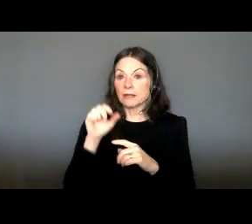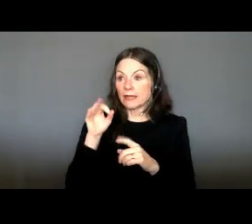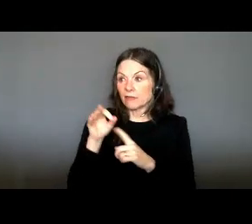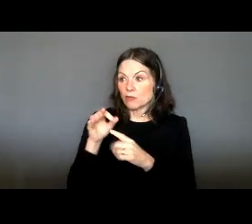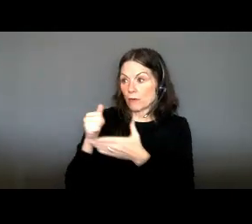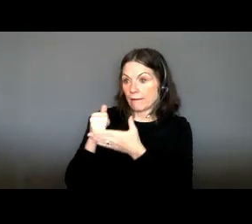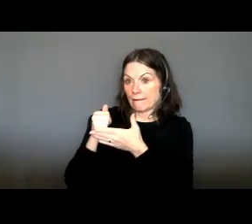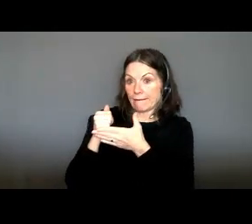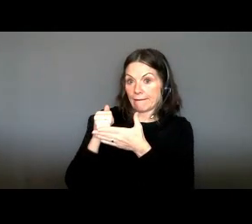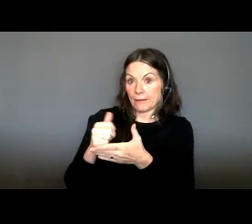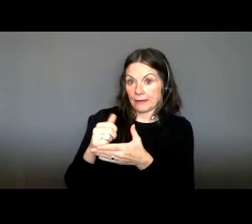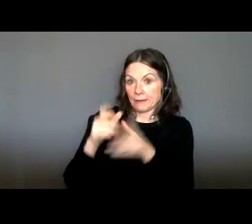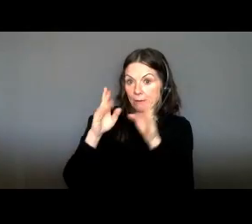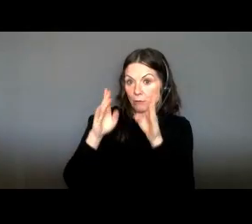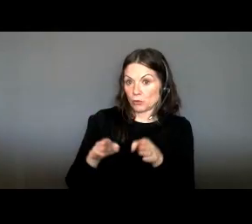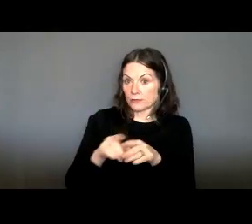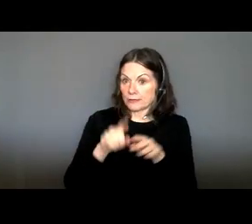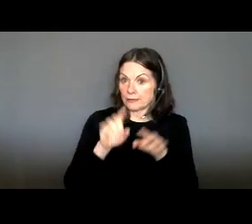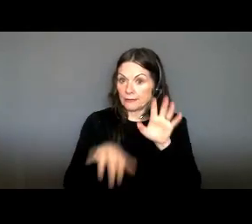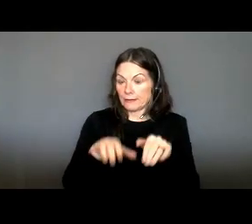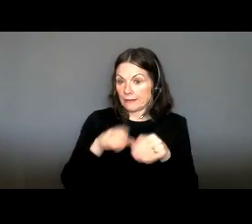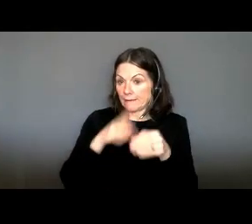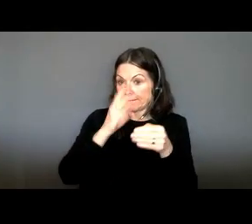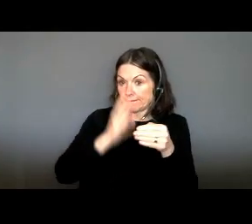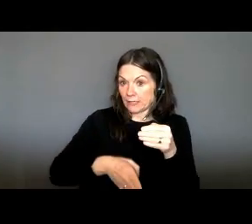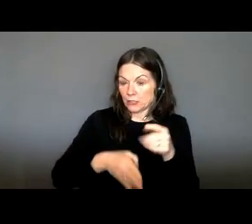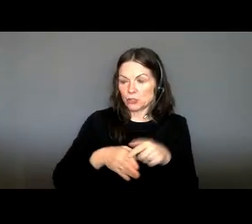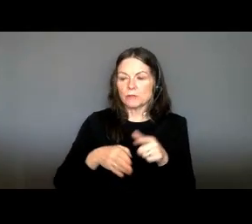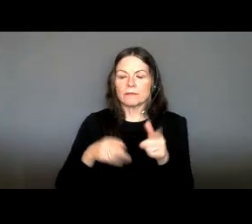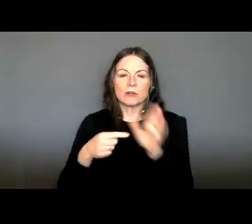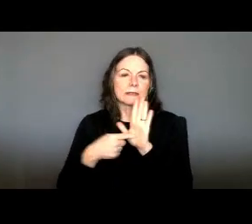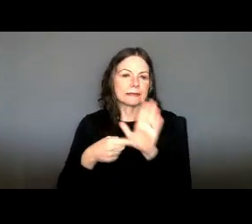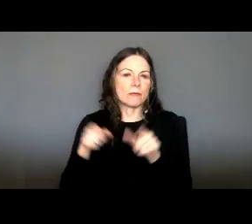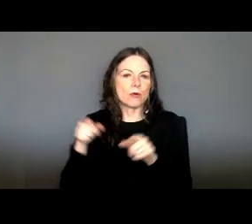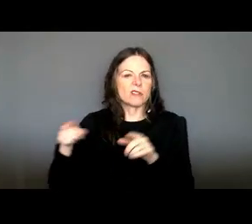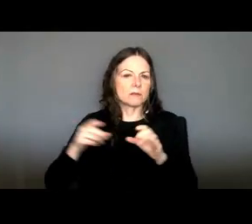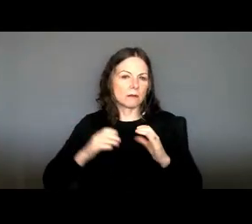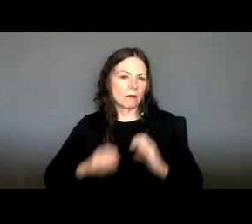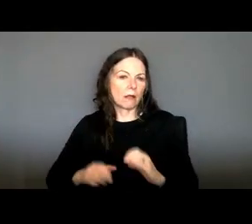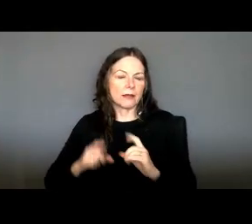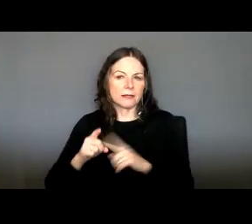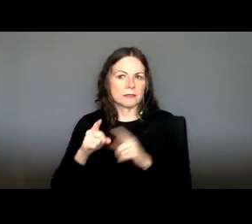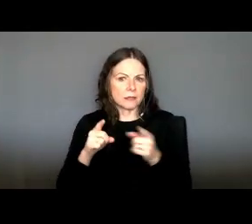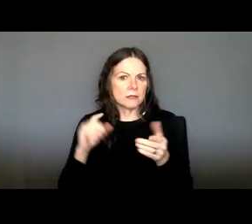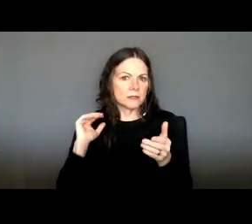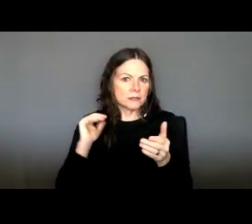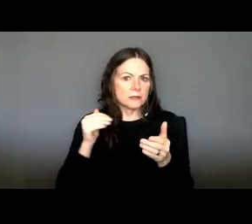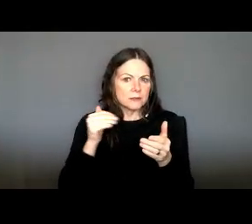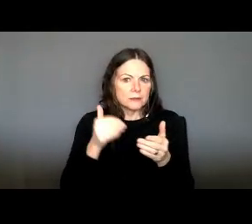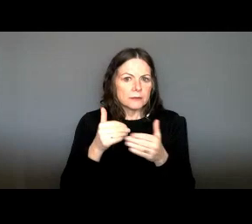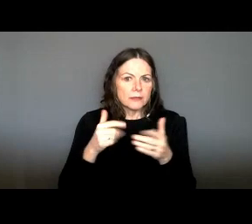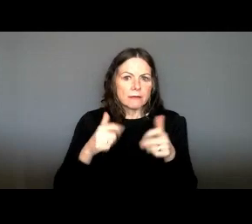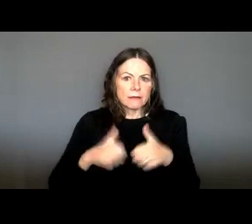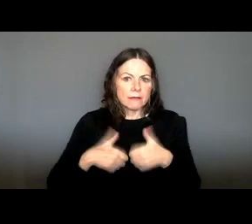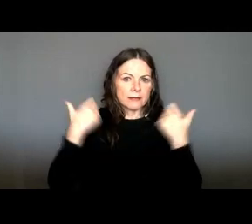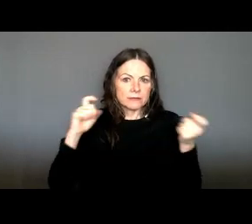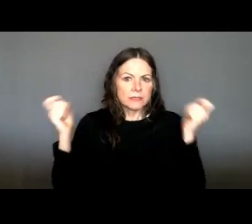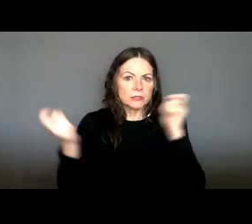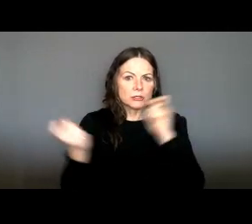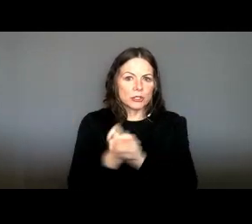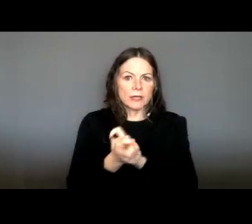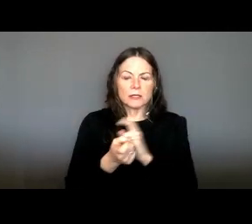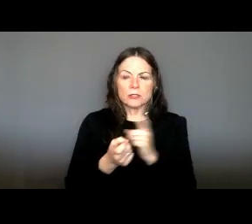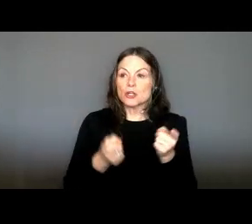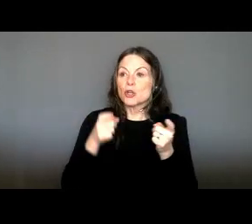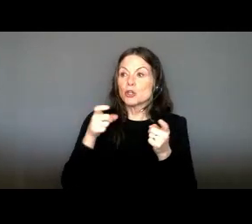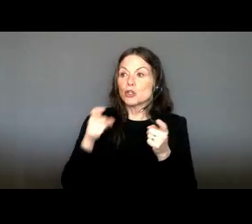you are approaching a life change, who is approaching the life change, be sure to enter information as if they're